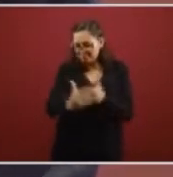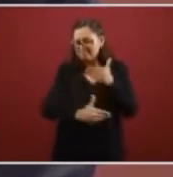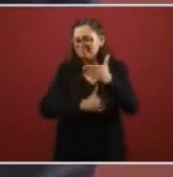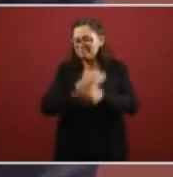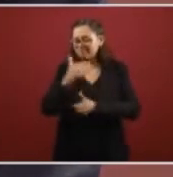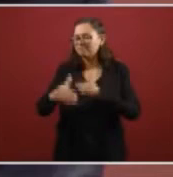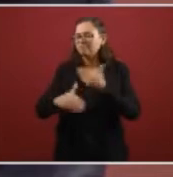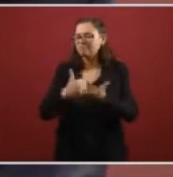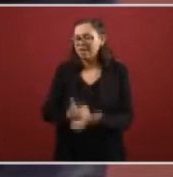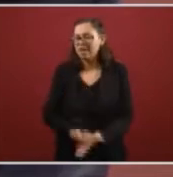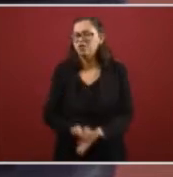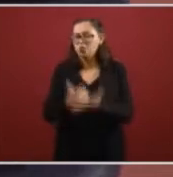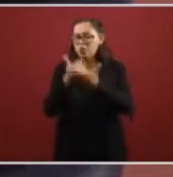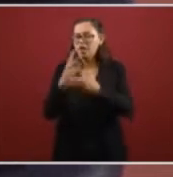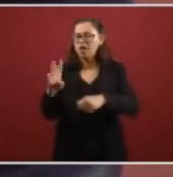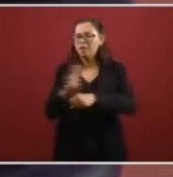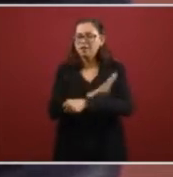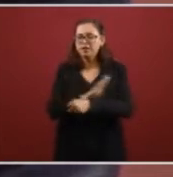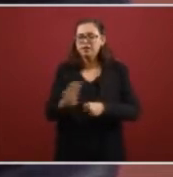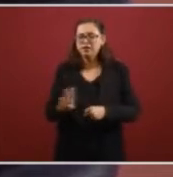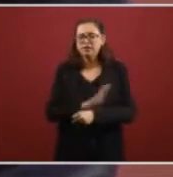so that all